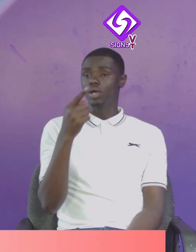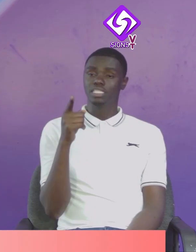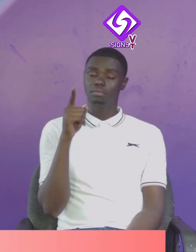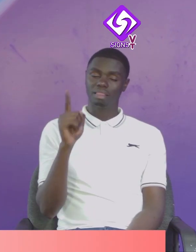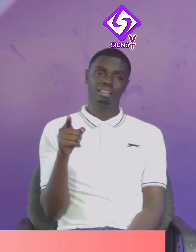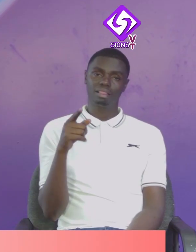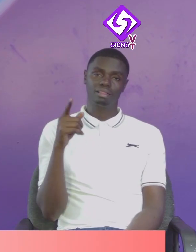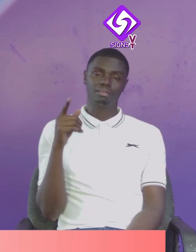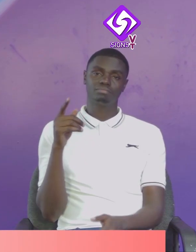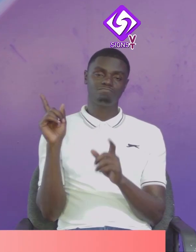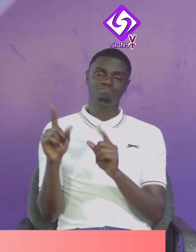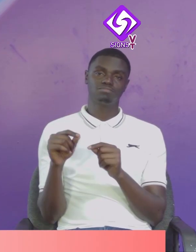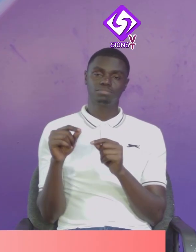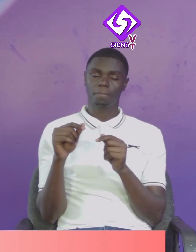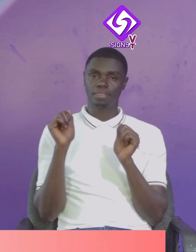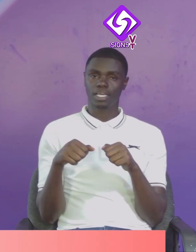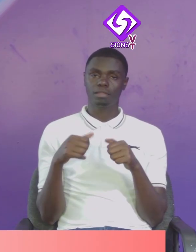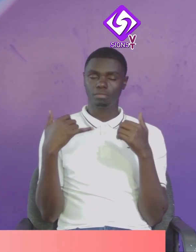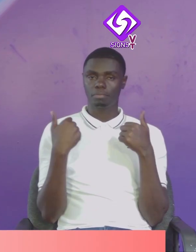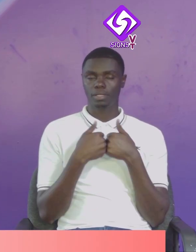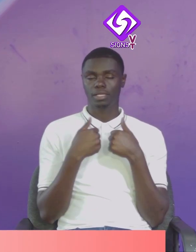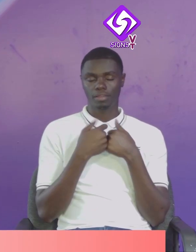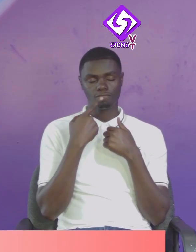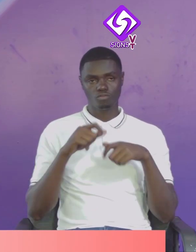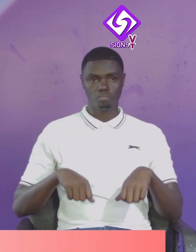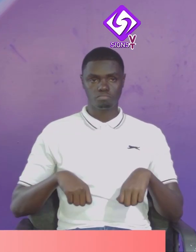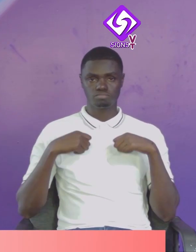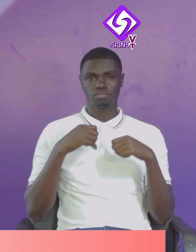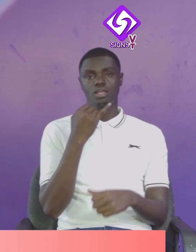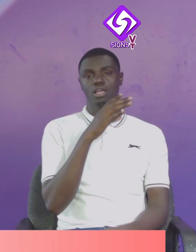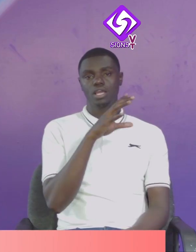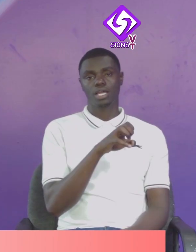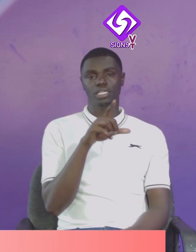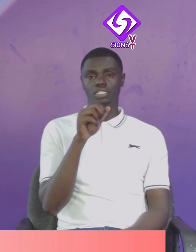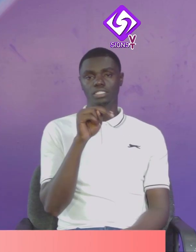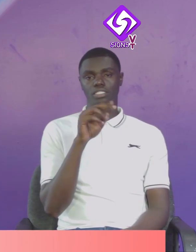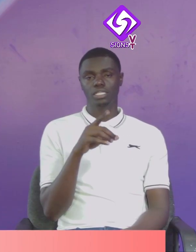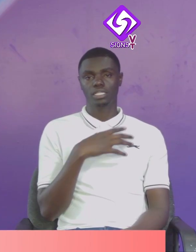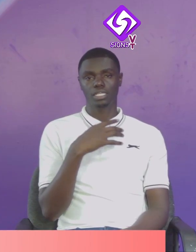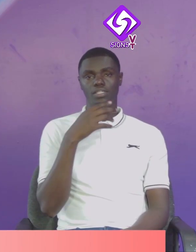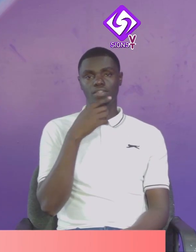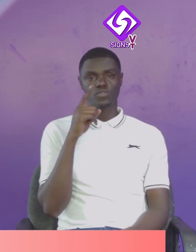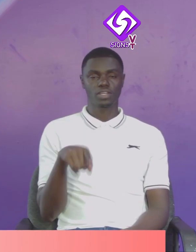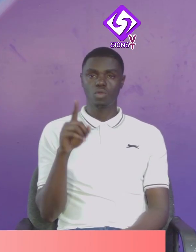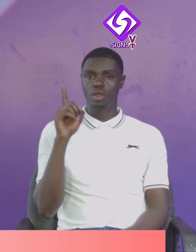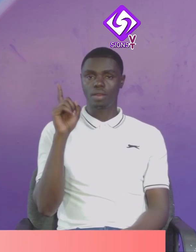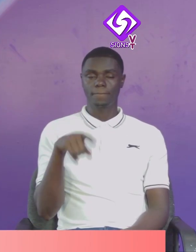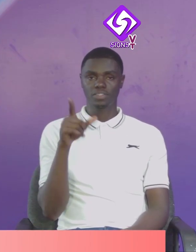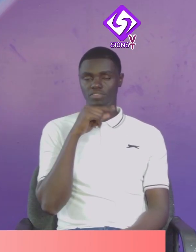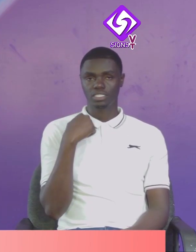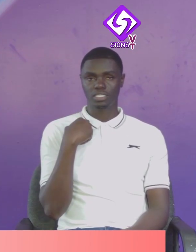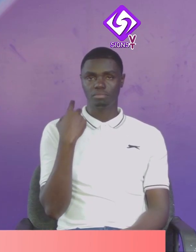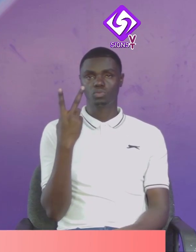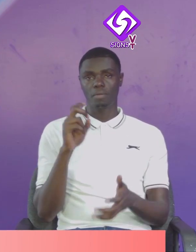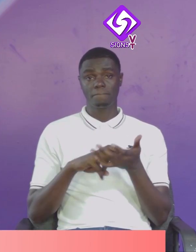they may decide just to play for pride and for badge. Iceland and Ukraine, that is where the action is, because one of them must finish second, meaning